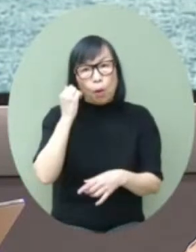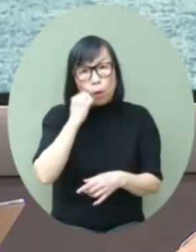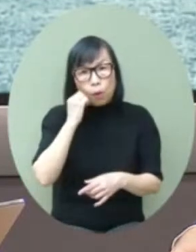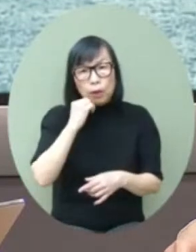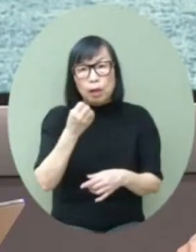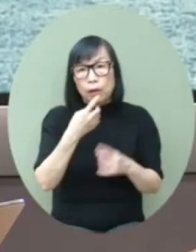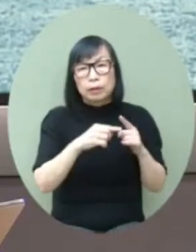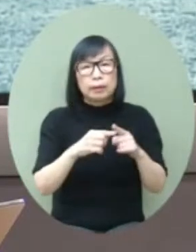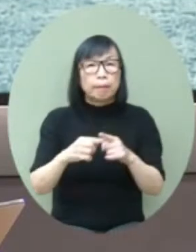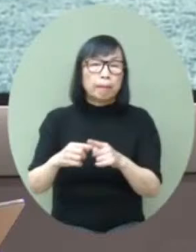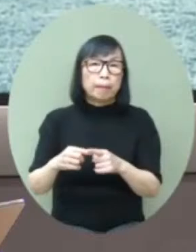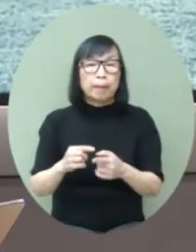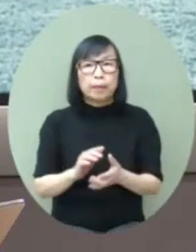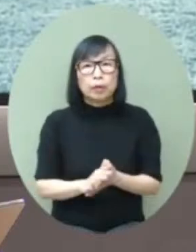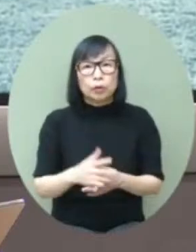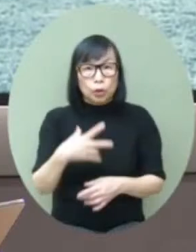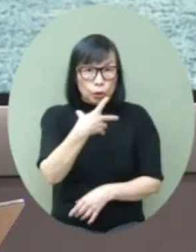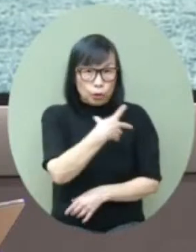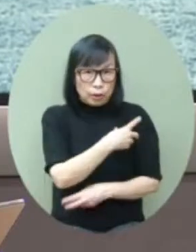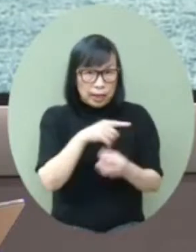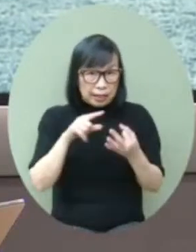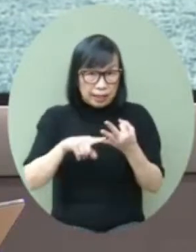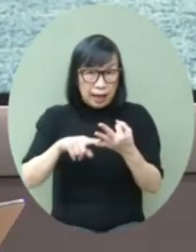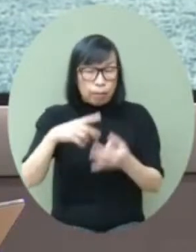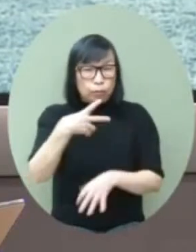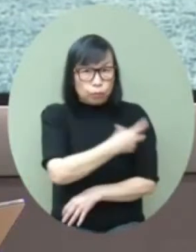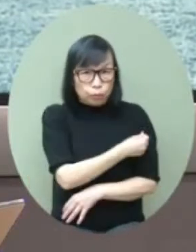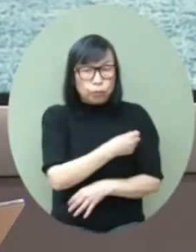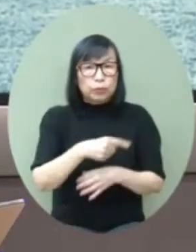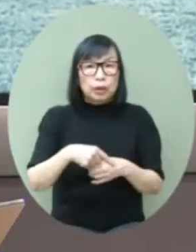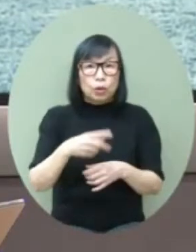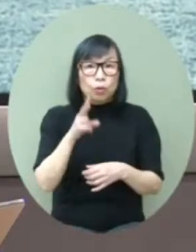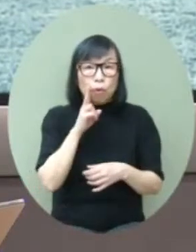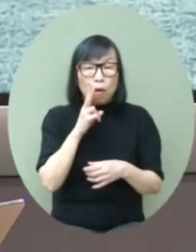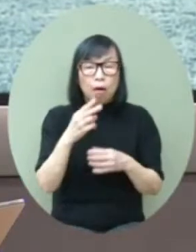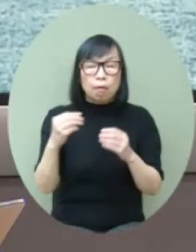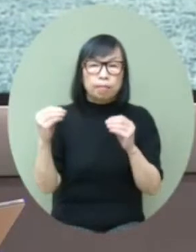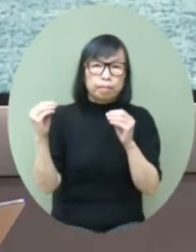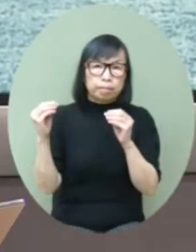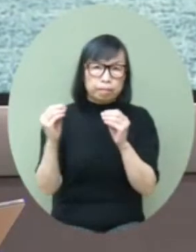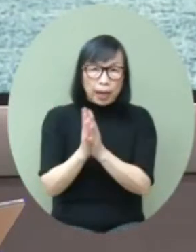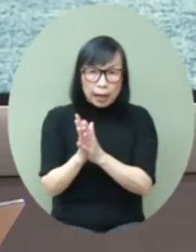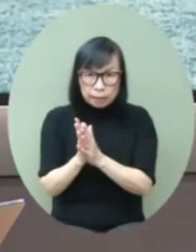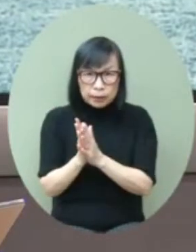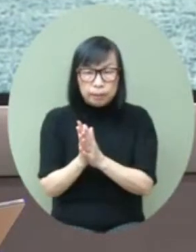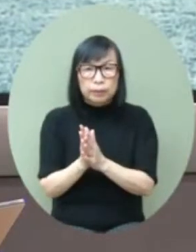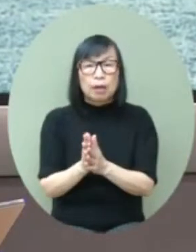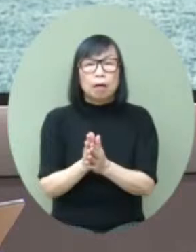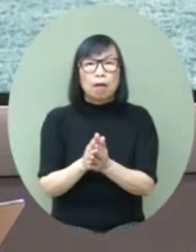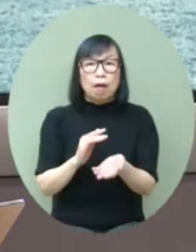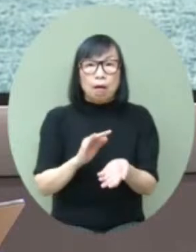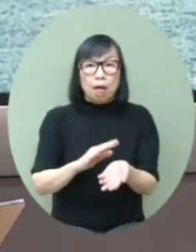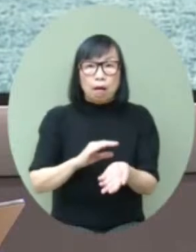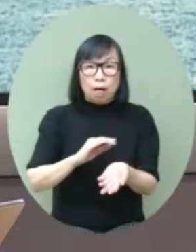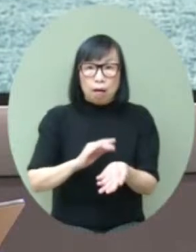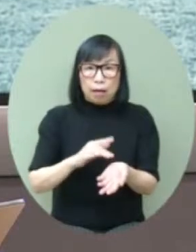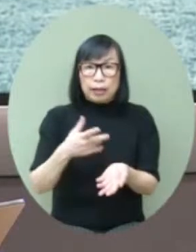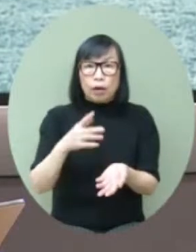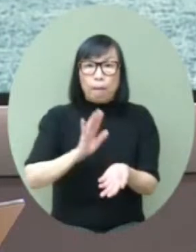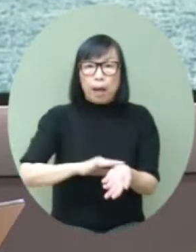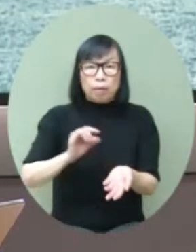of the infection, in particular for those vulnerable and the senior citizens. Third, with vaccination, even if you get infected